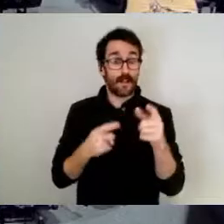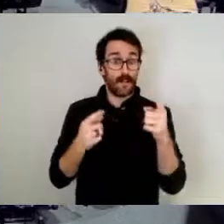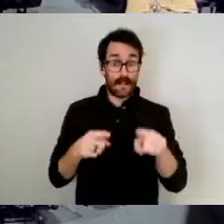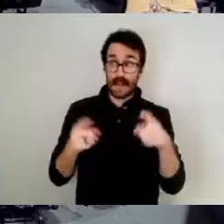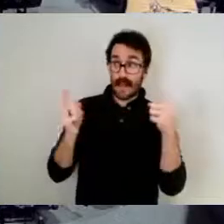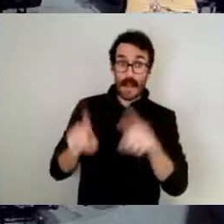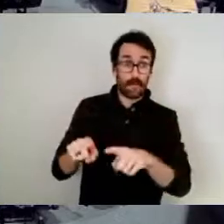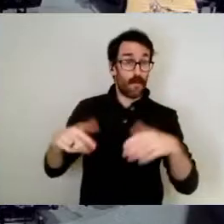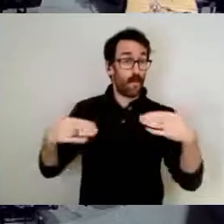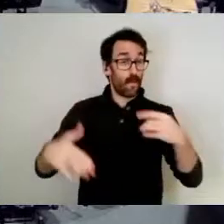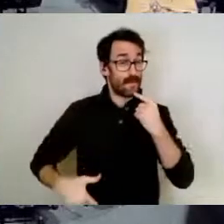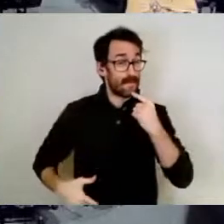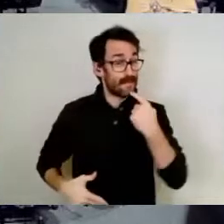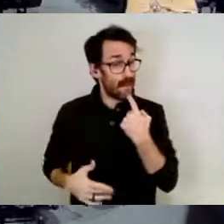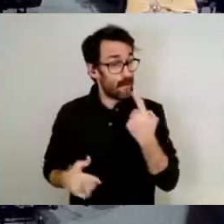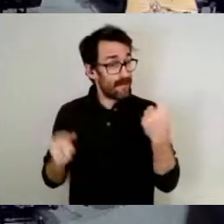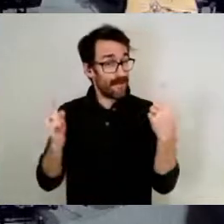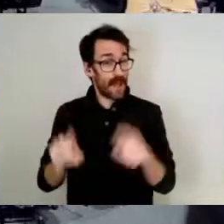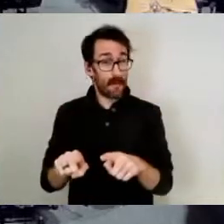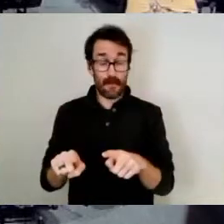Bonsoir, bonsoir. Good evening.